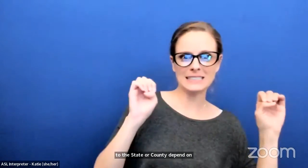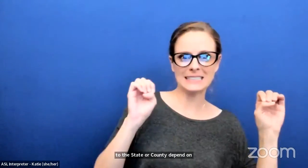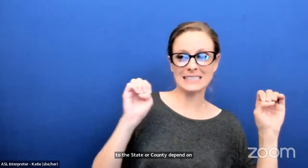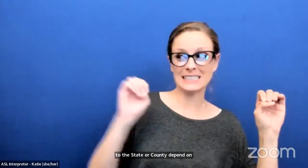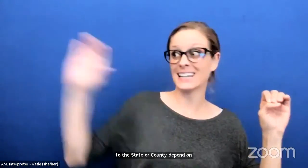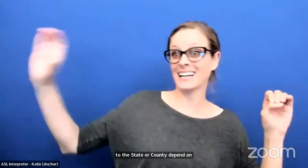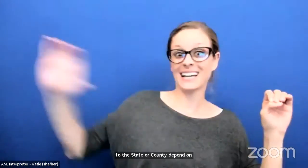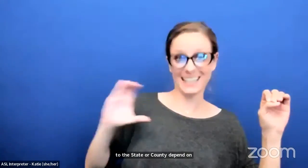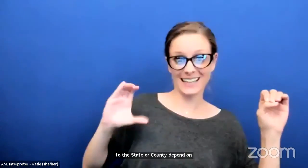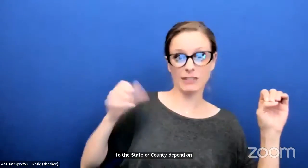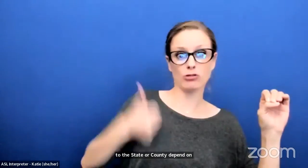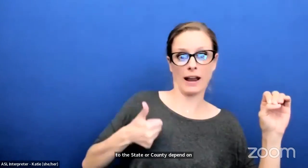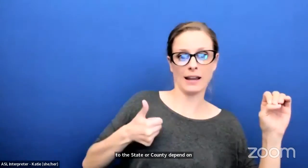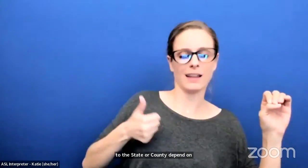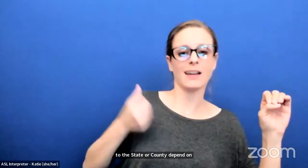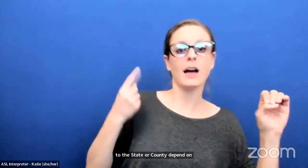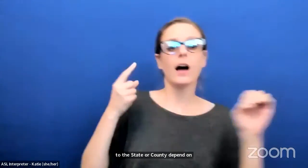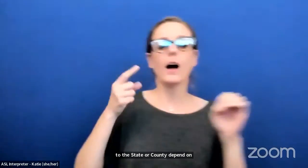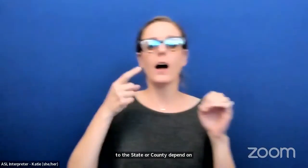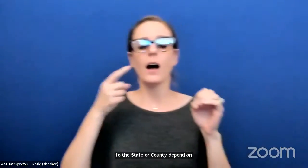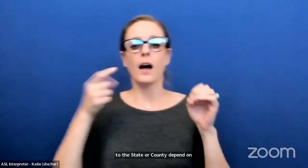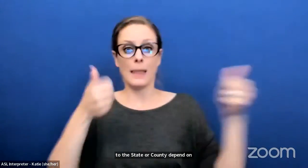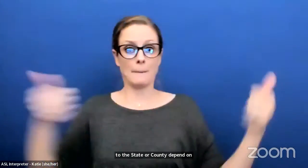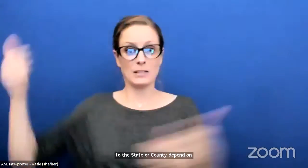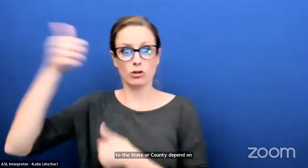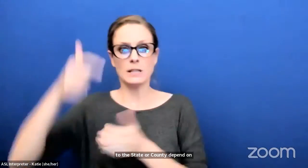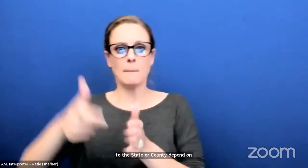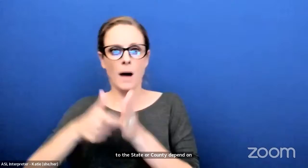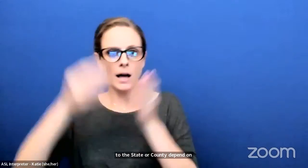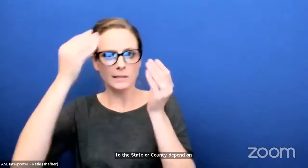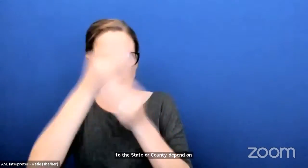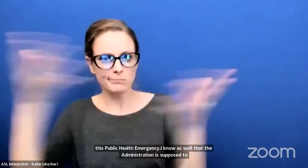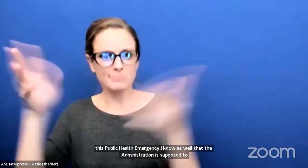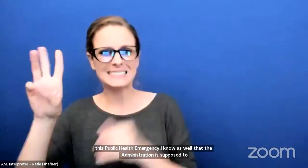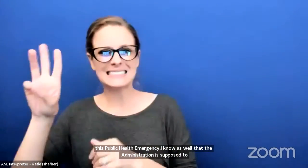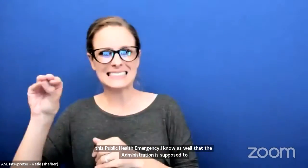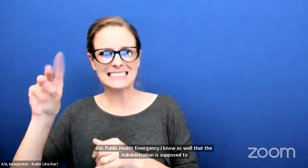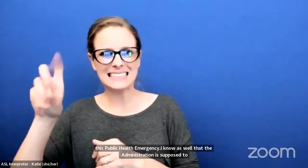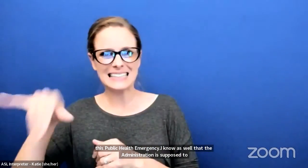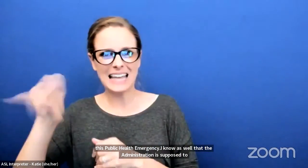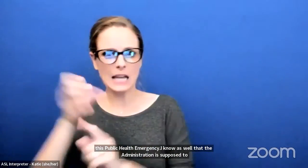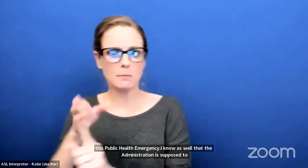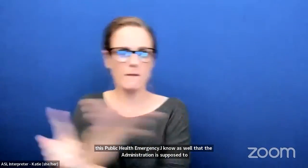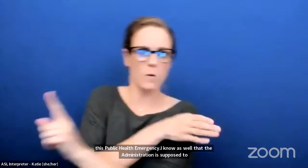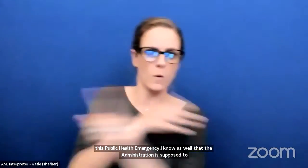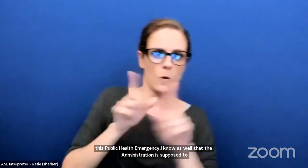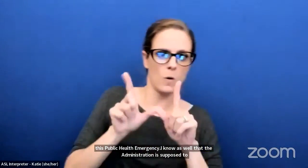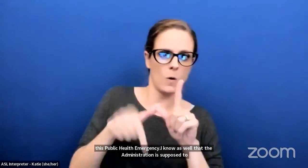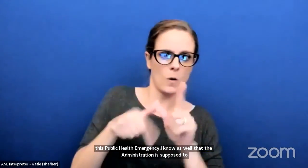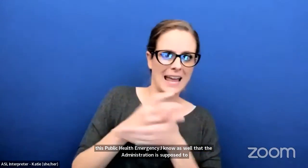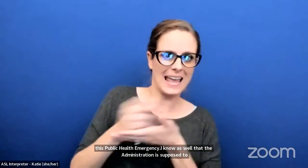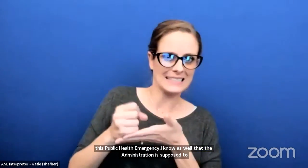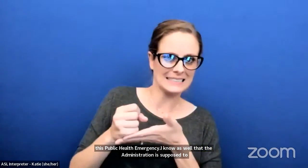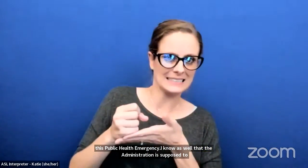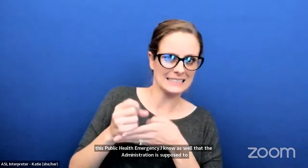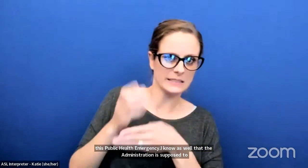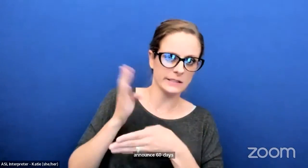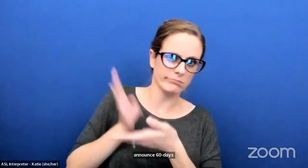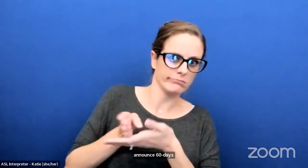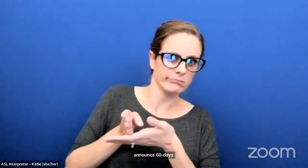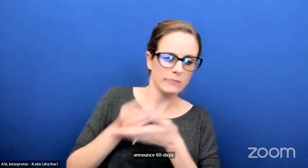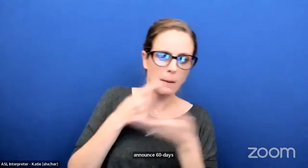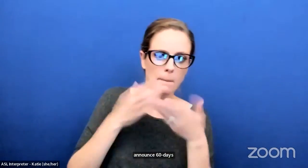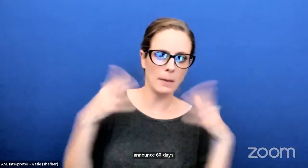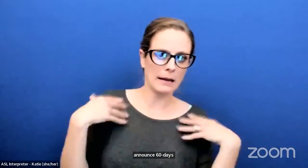supposed to announce at least 60 days with an advance notice before ending it. So I would like to know if you have any